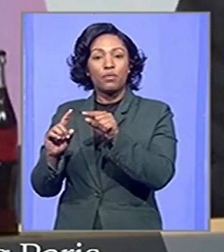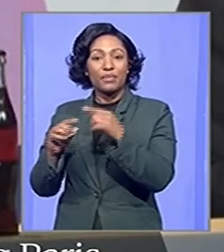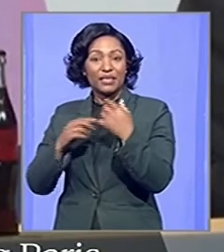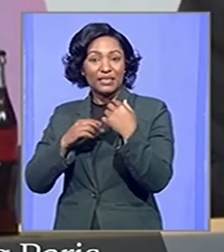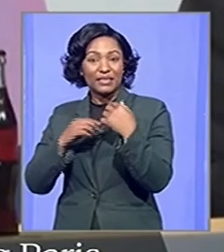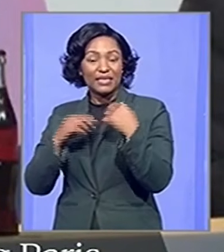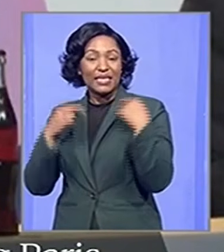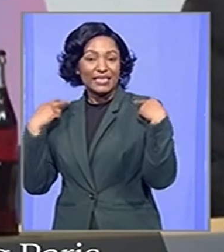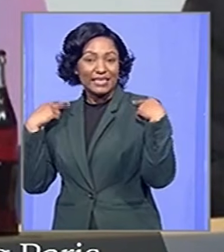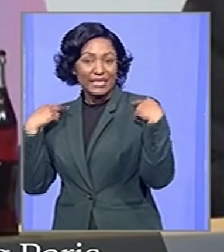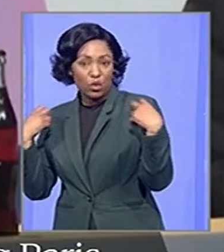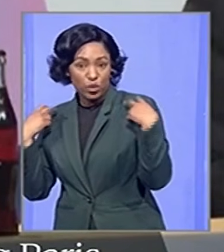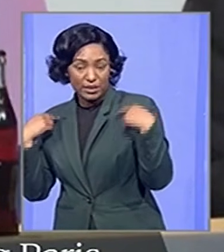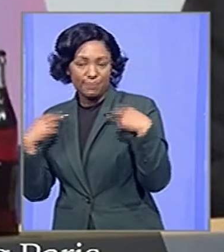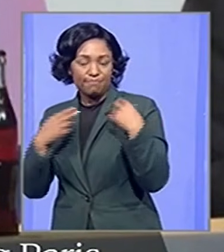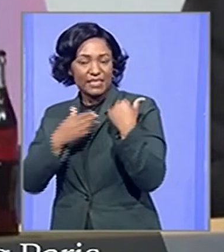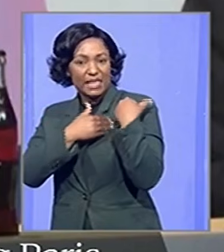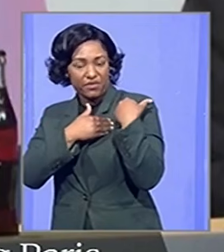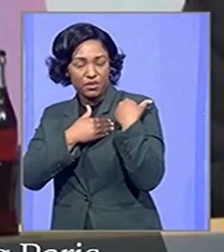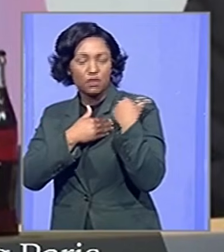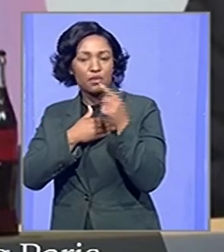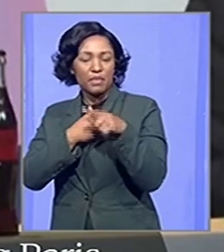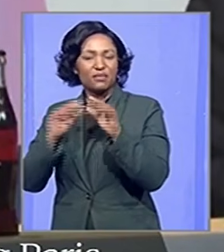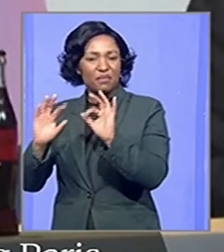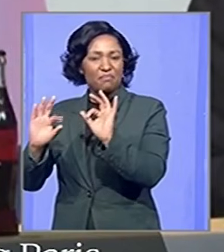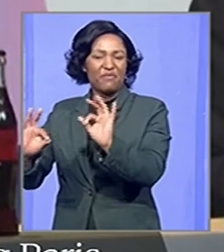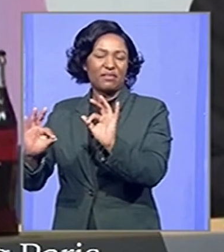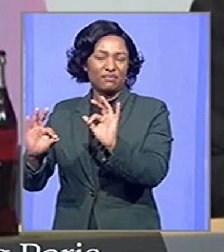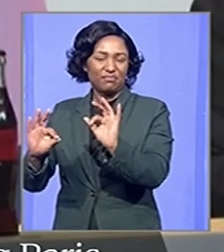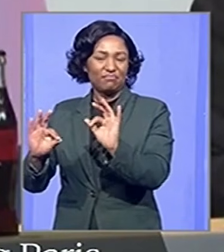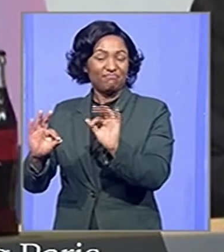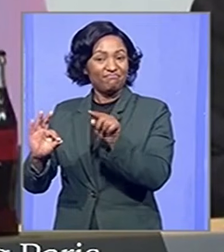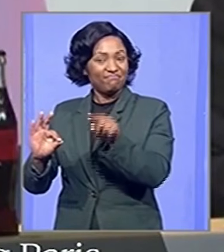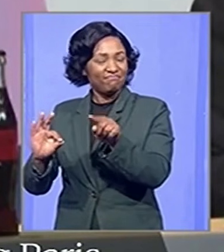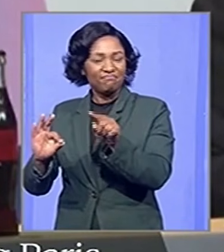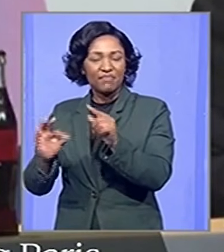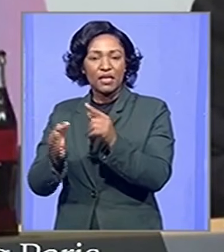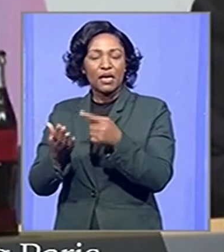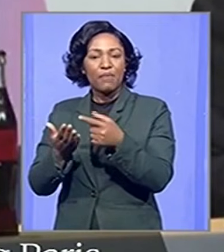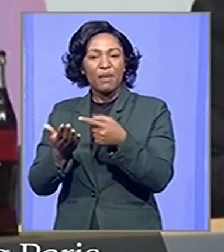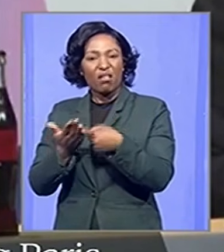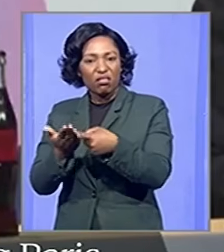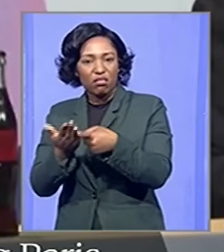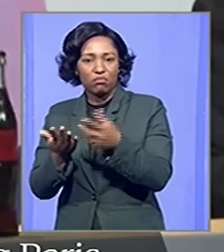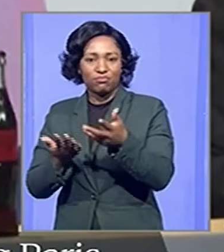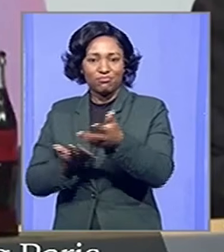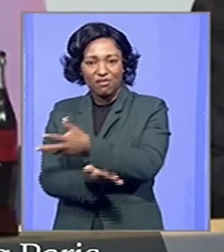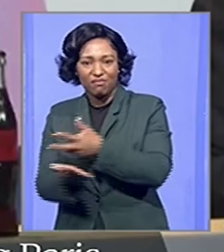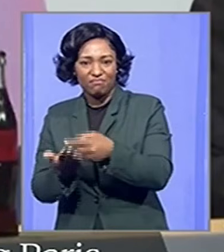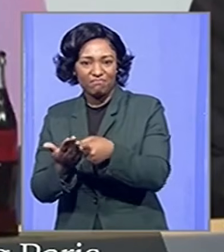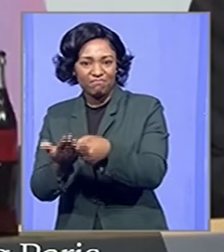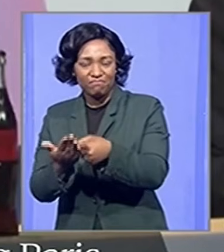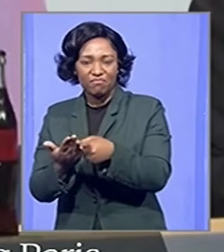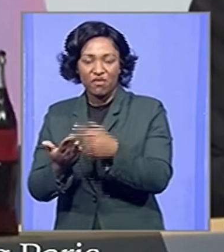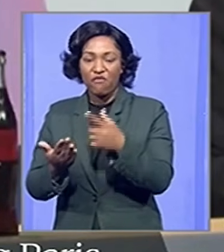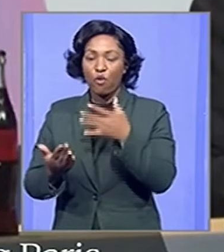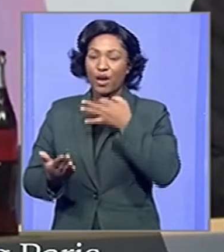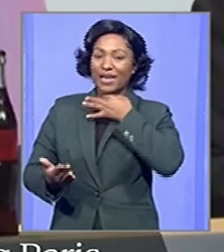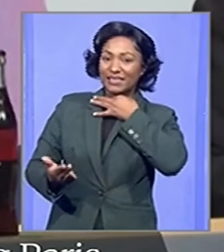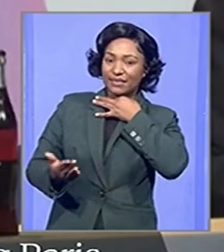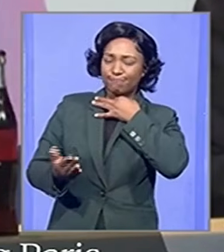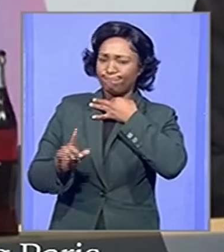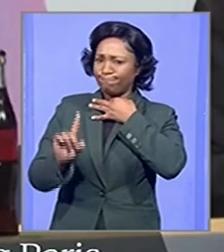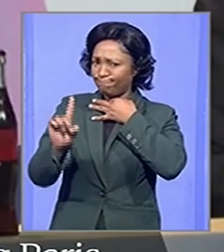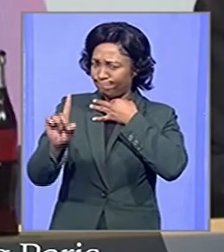is absolutely the priority, and there is no discussion, there has never been any discussion to put at risk a